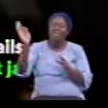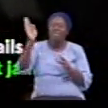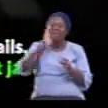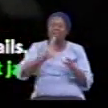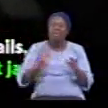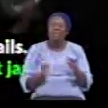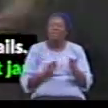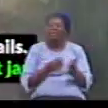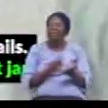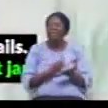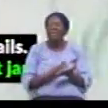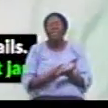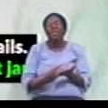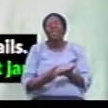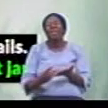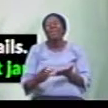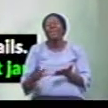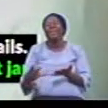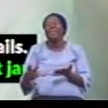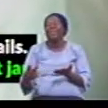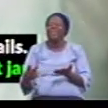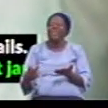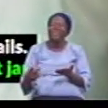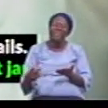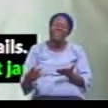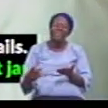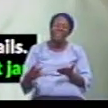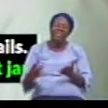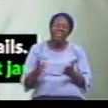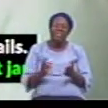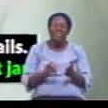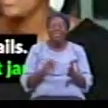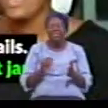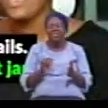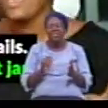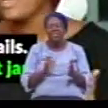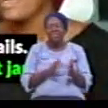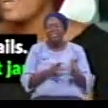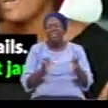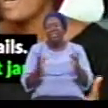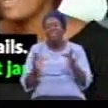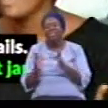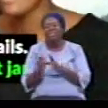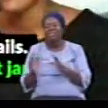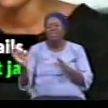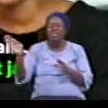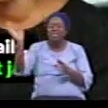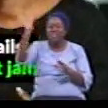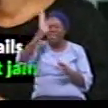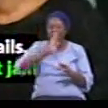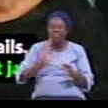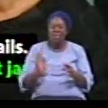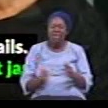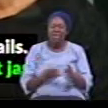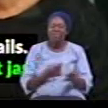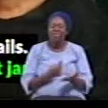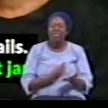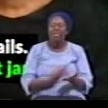because Jesus never, I know that Jesus never